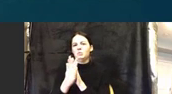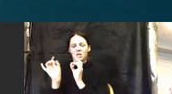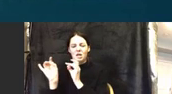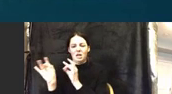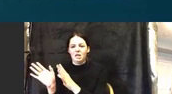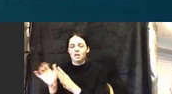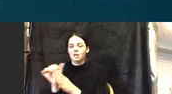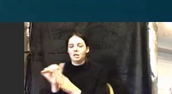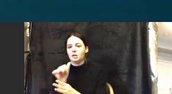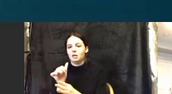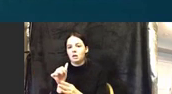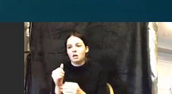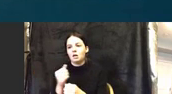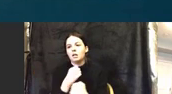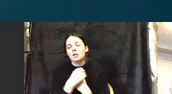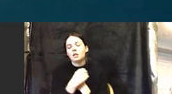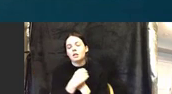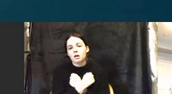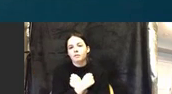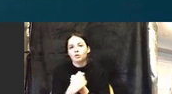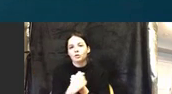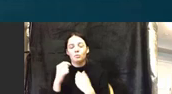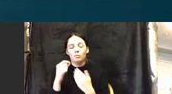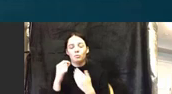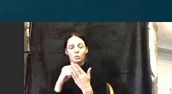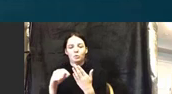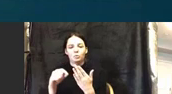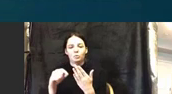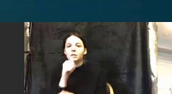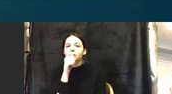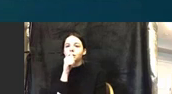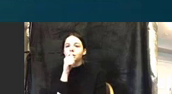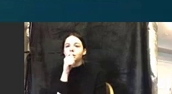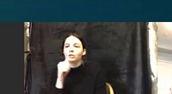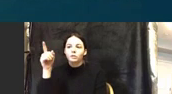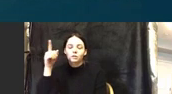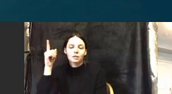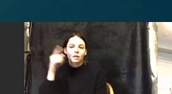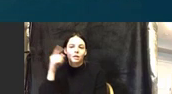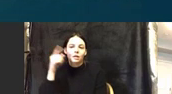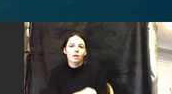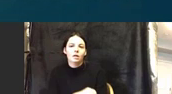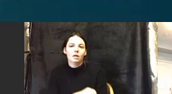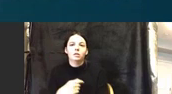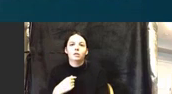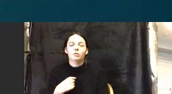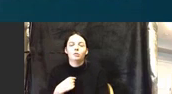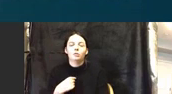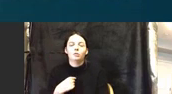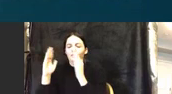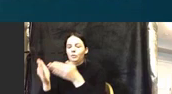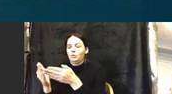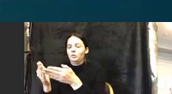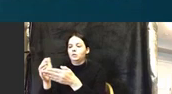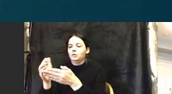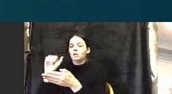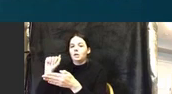I was focusing on Islamic fundamentalism. I was focusing on Afghanistan, but